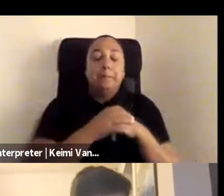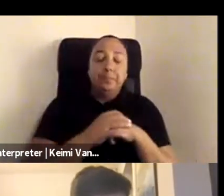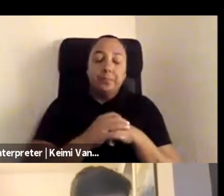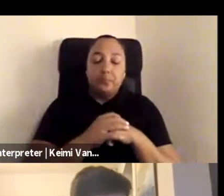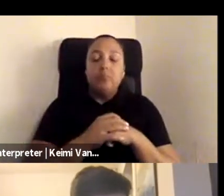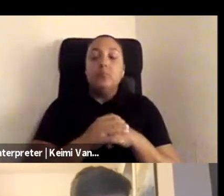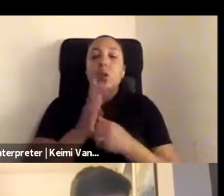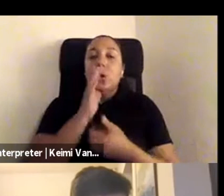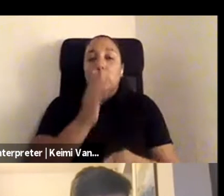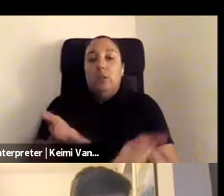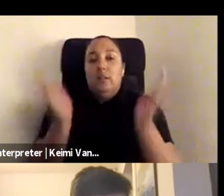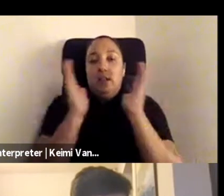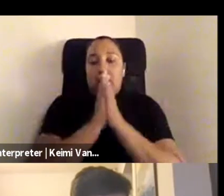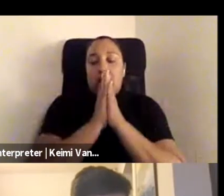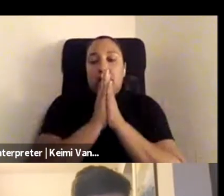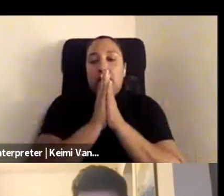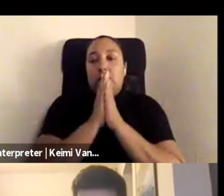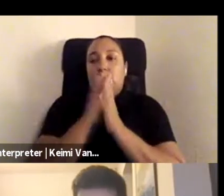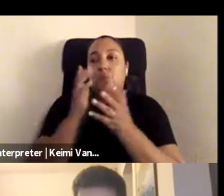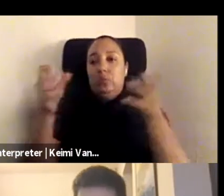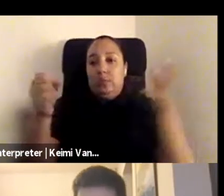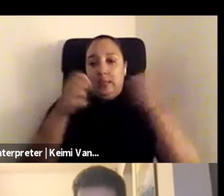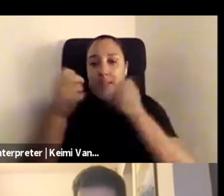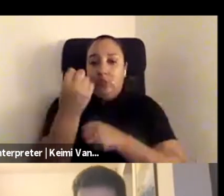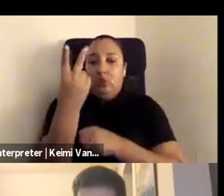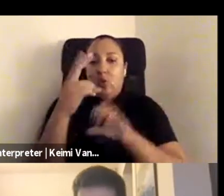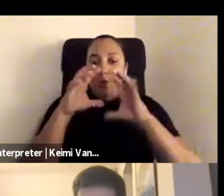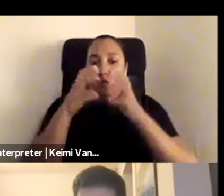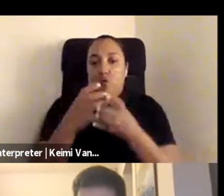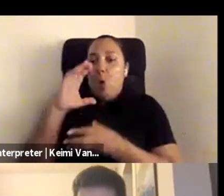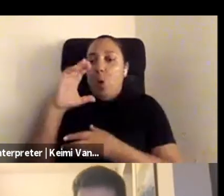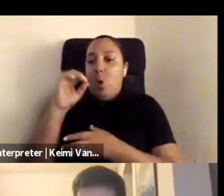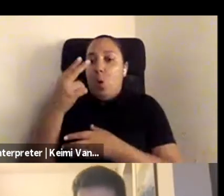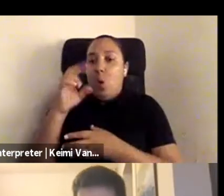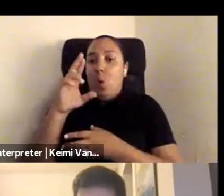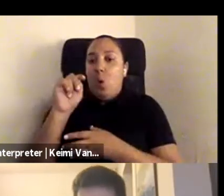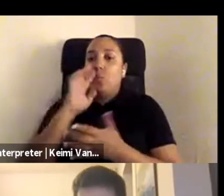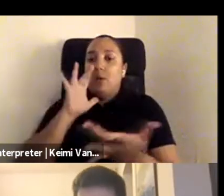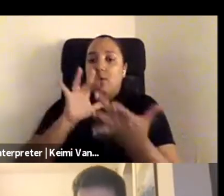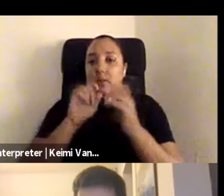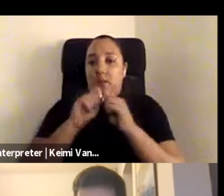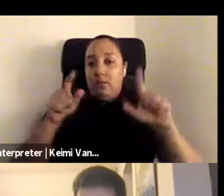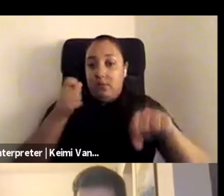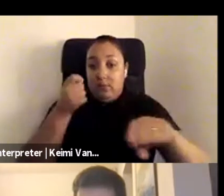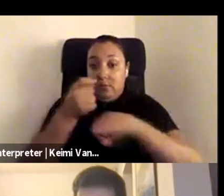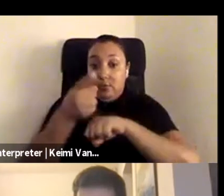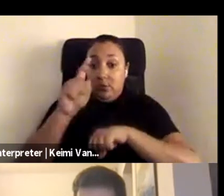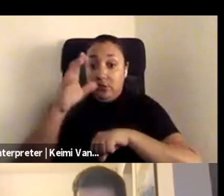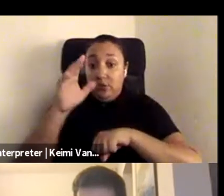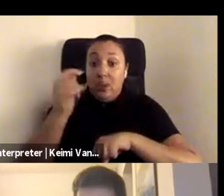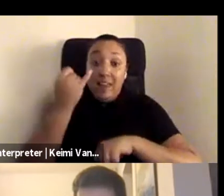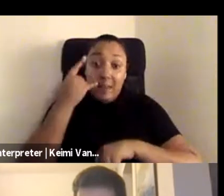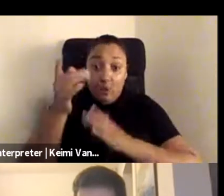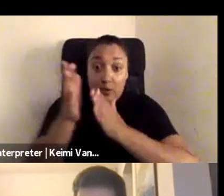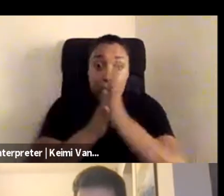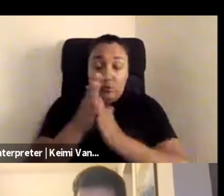select the 12 group cohort. So the link is on the chat, and I hope that folks that are interested will